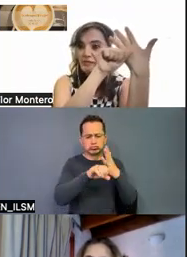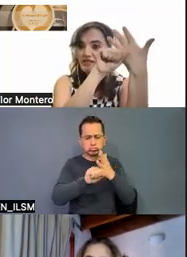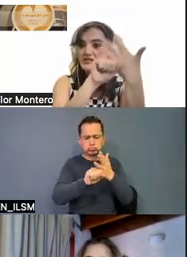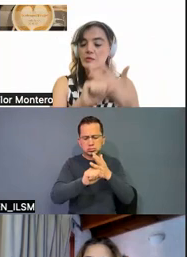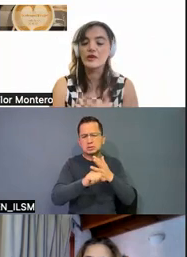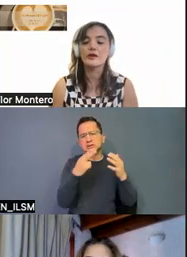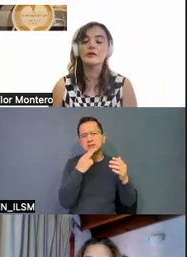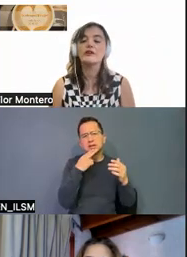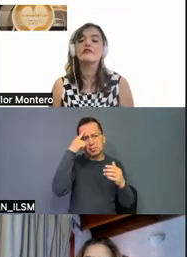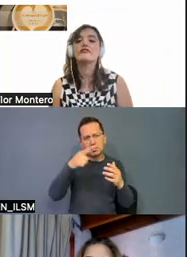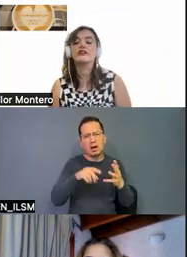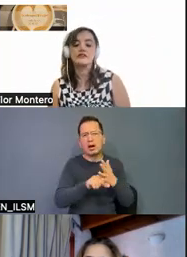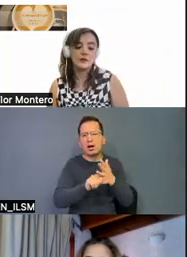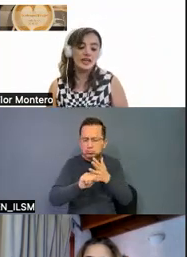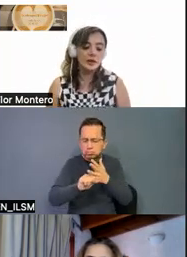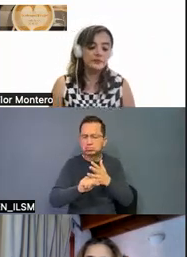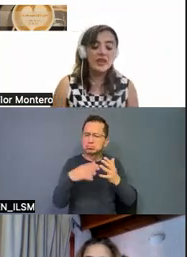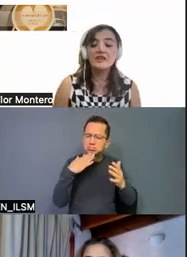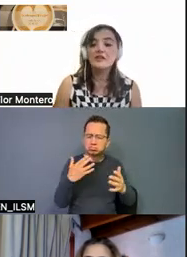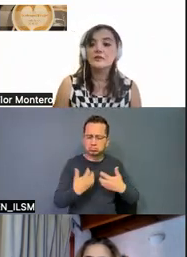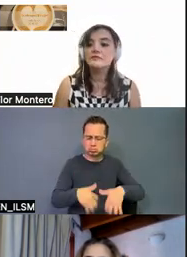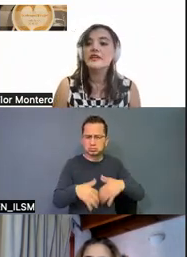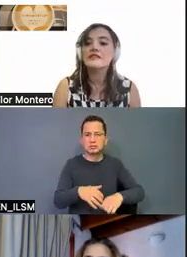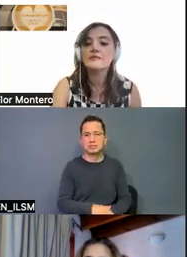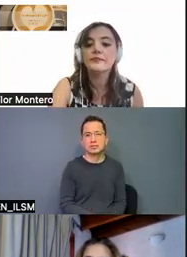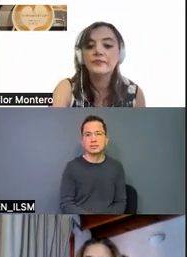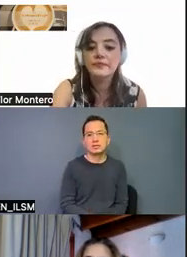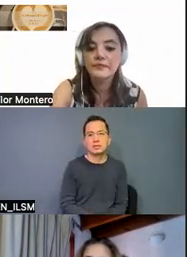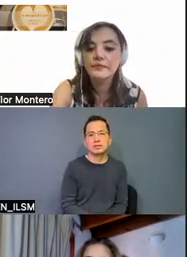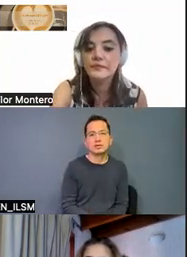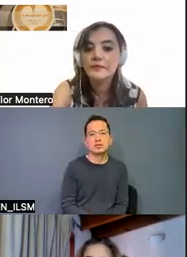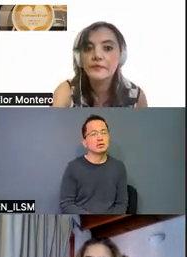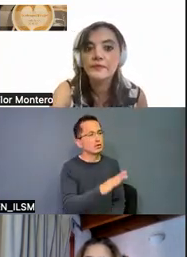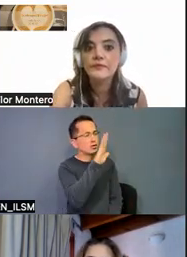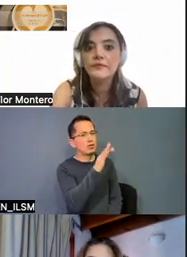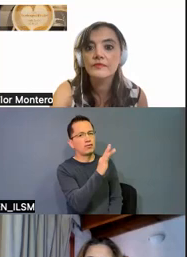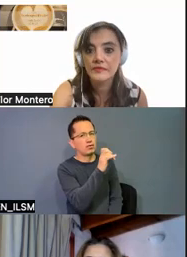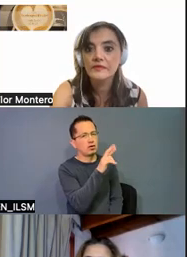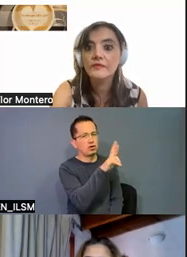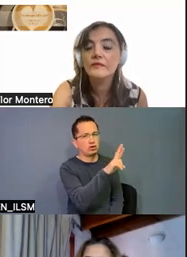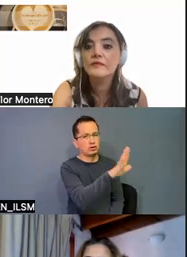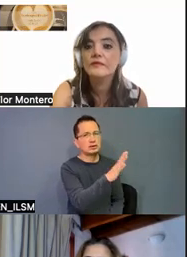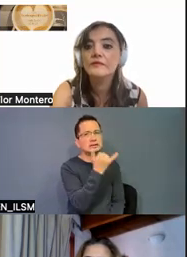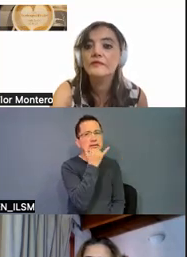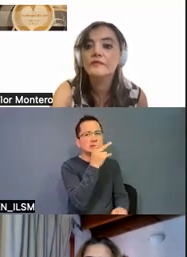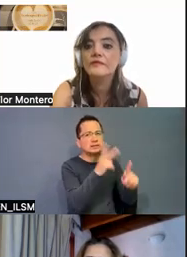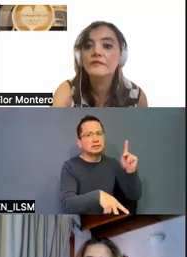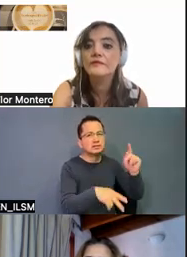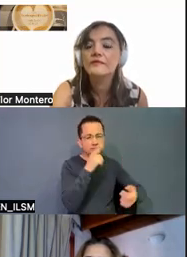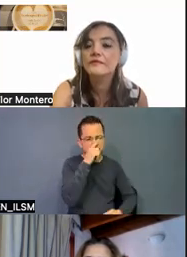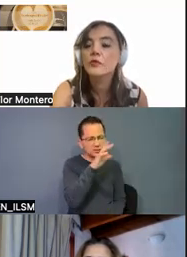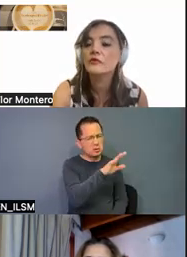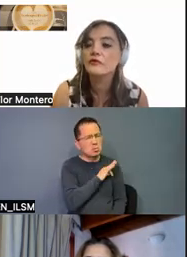working system by system with the holding of our fingers. Flor. Yes. Sorry to interrupt. Could you repeat the first